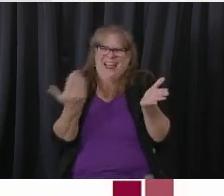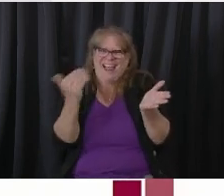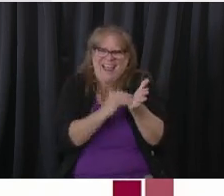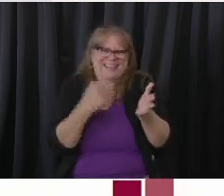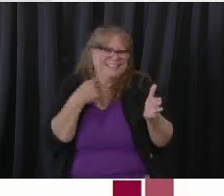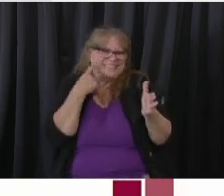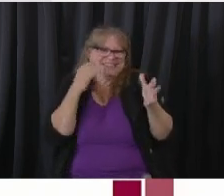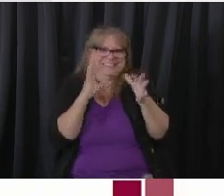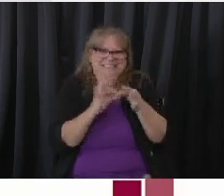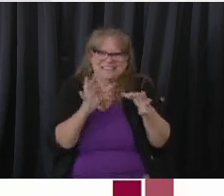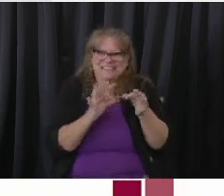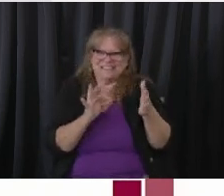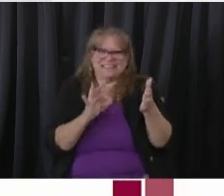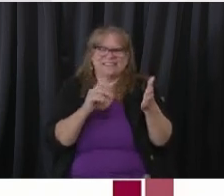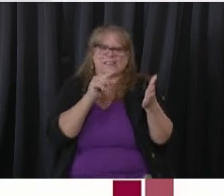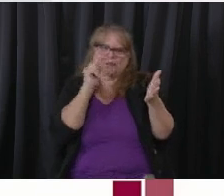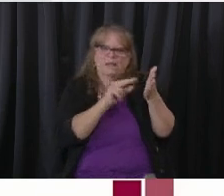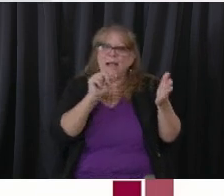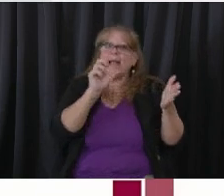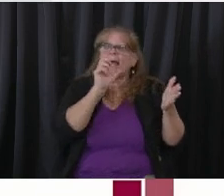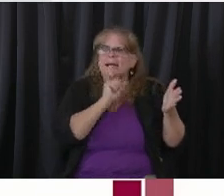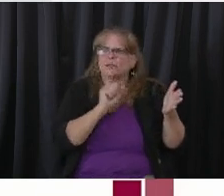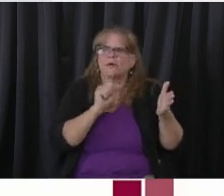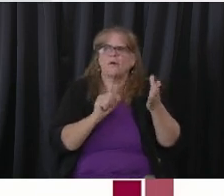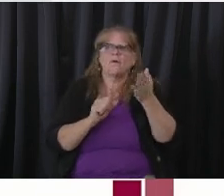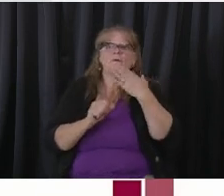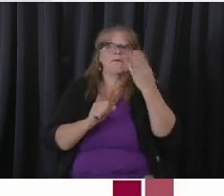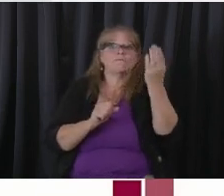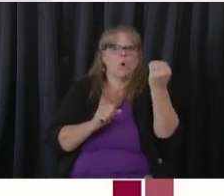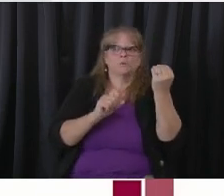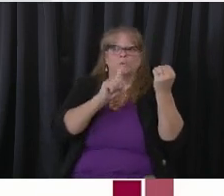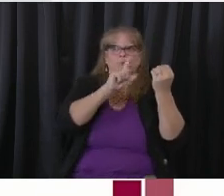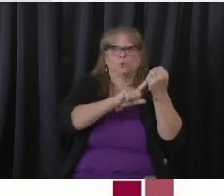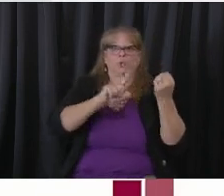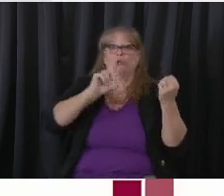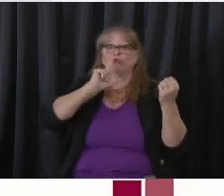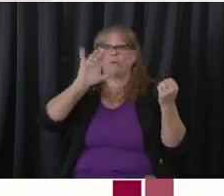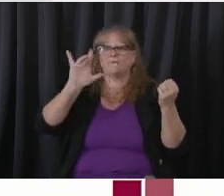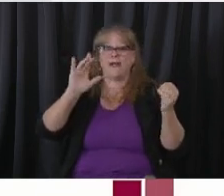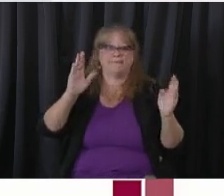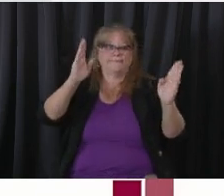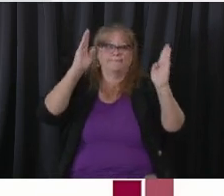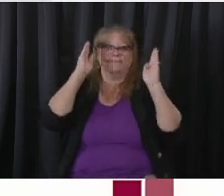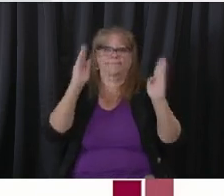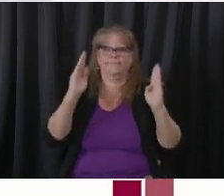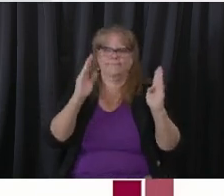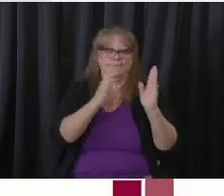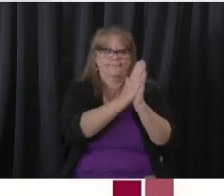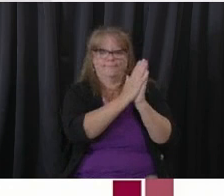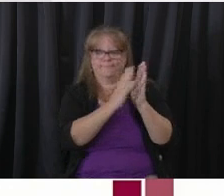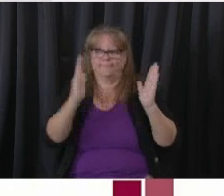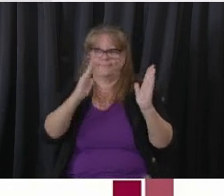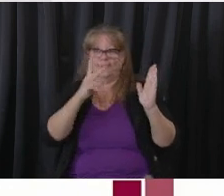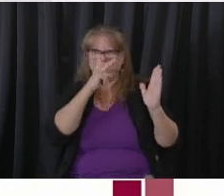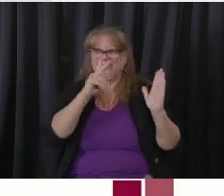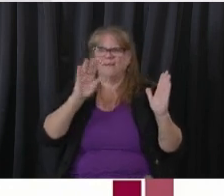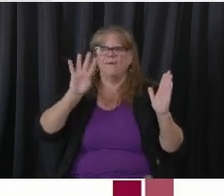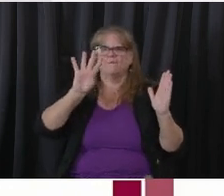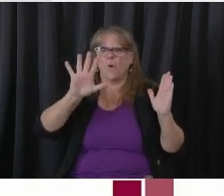that we've made substantial progress in the last week, a 45% decrease in disease transmission among our 18 to 25-year-old